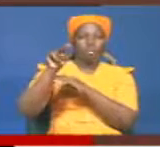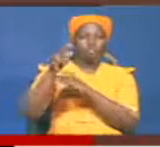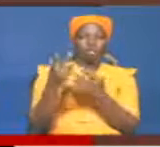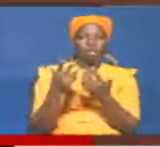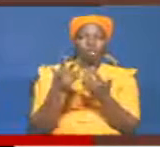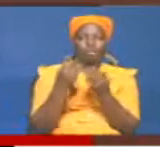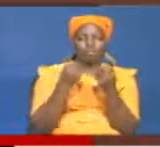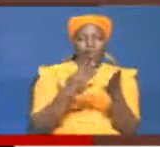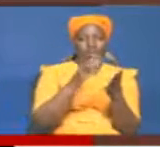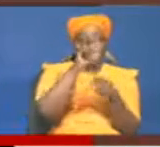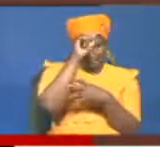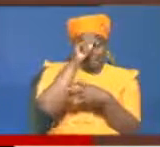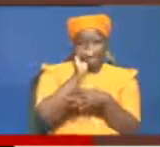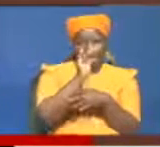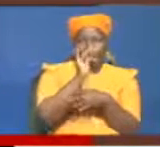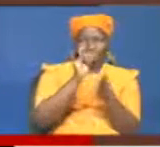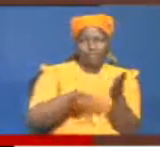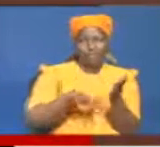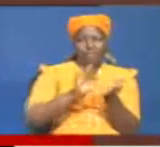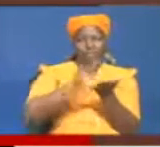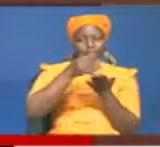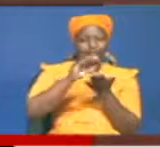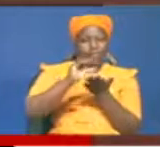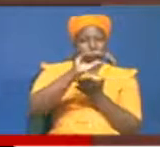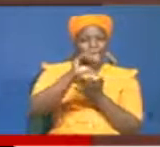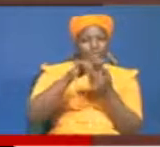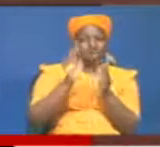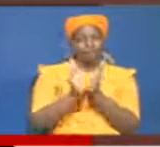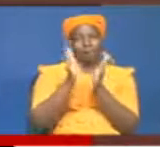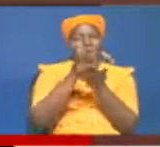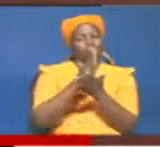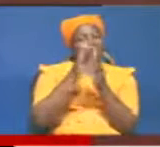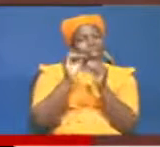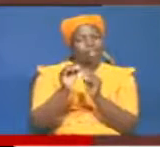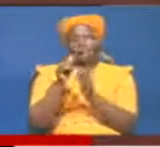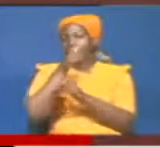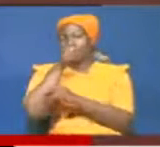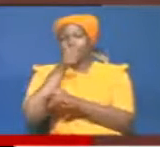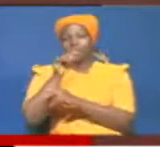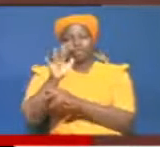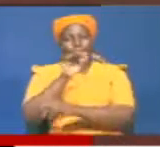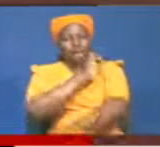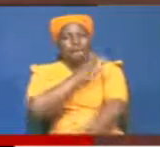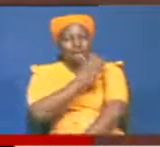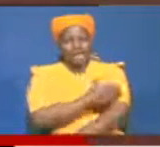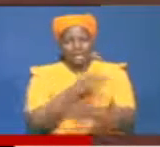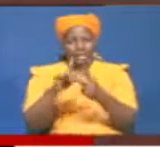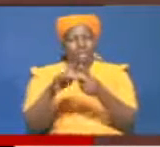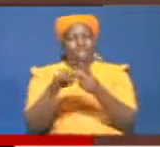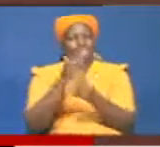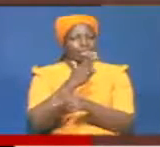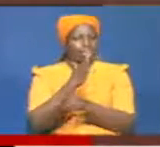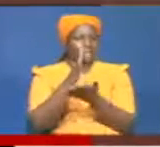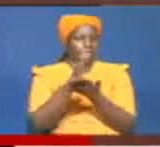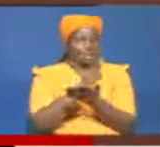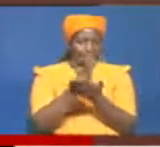put more funding into the public sector. Mm-hmm. Privatize your energy sector, privatize your health sector. And that meant that the government did not have